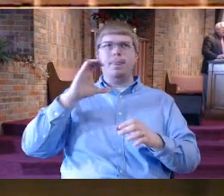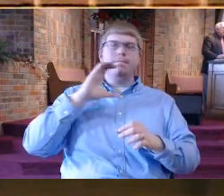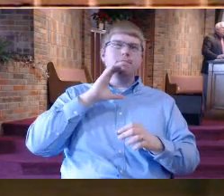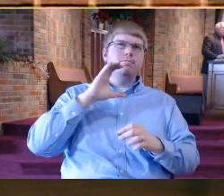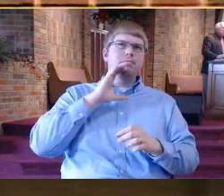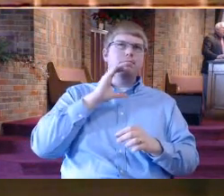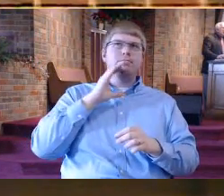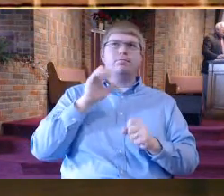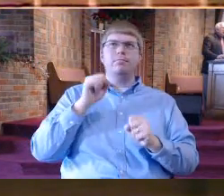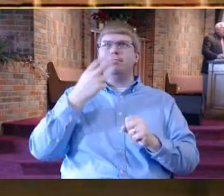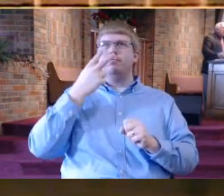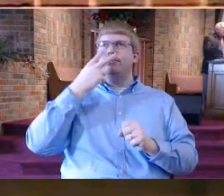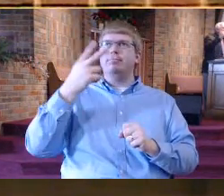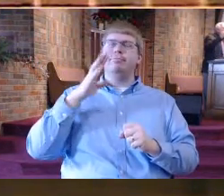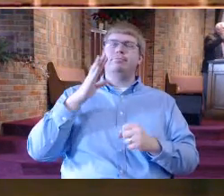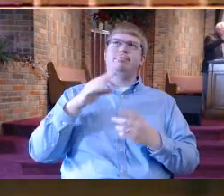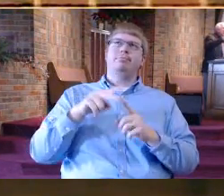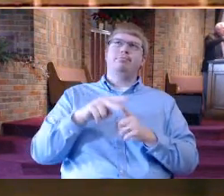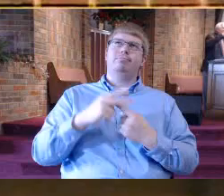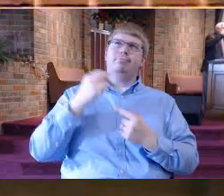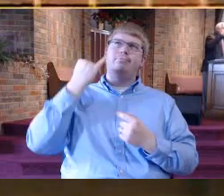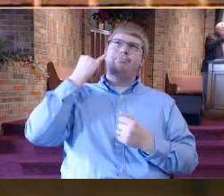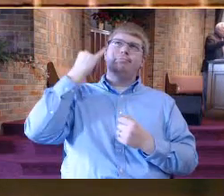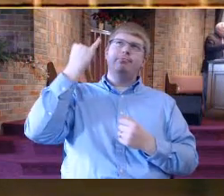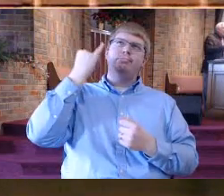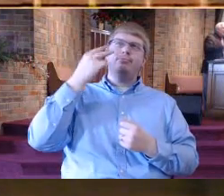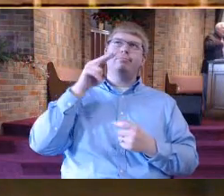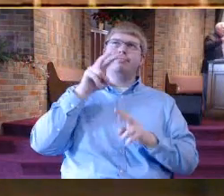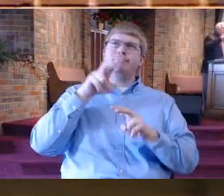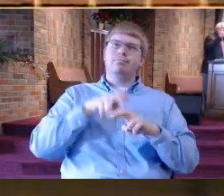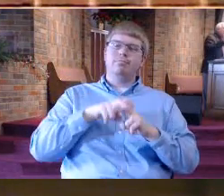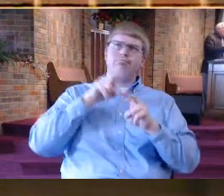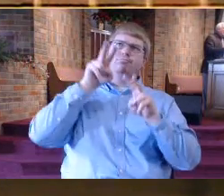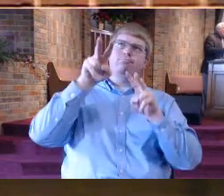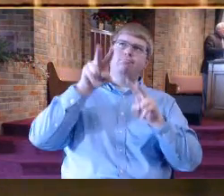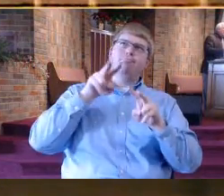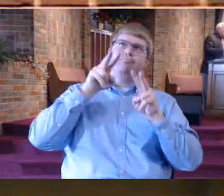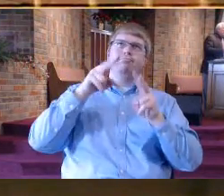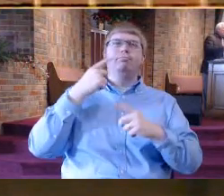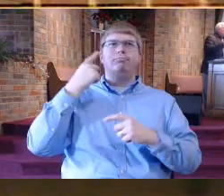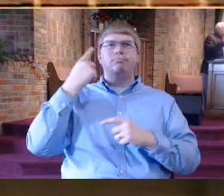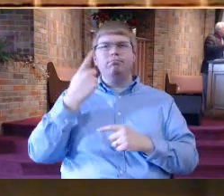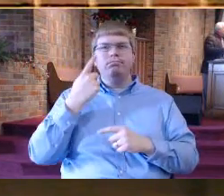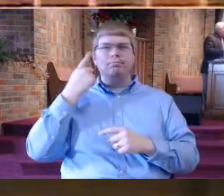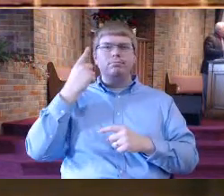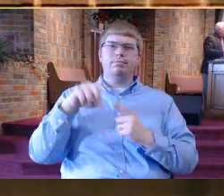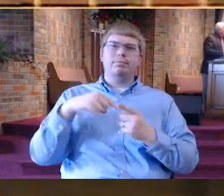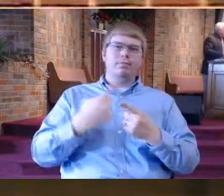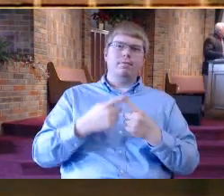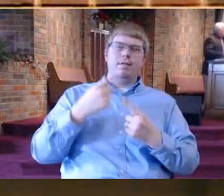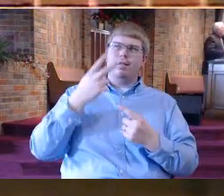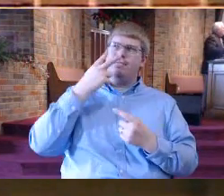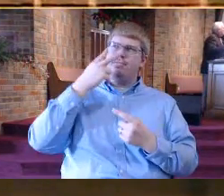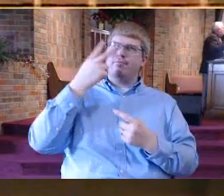that captures your imagination, and you just sit and you look and you think about what you're seeing and how big